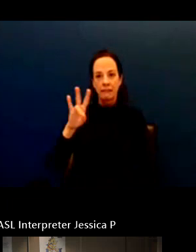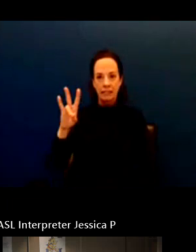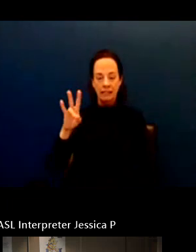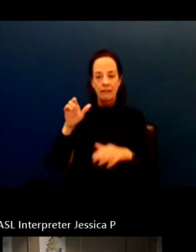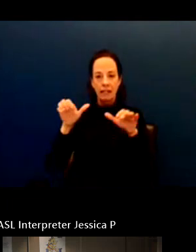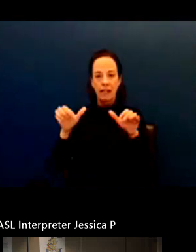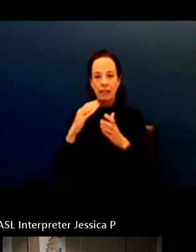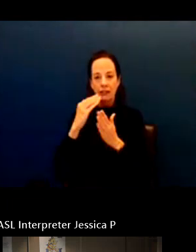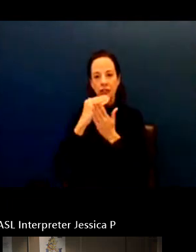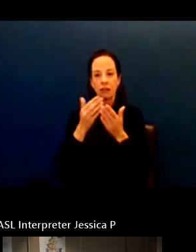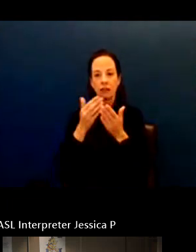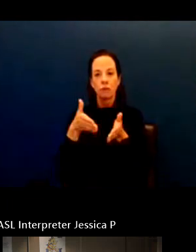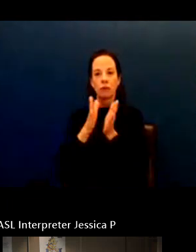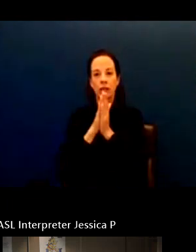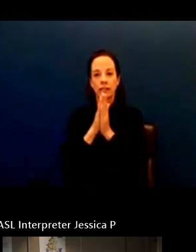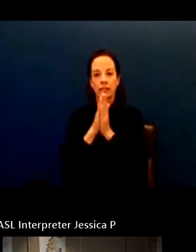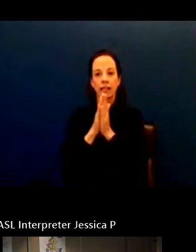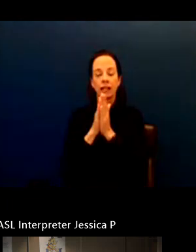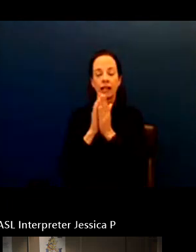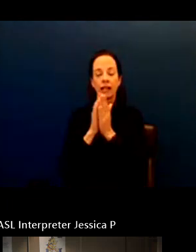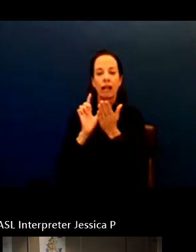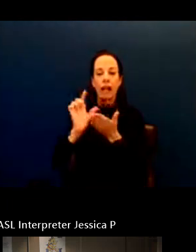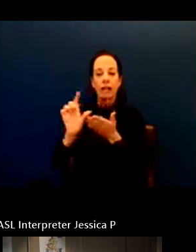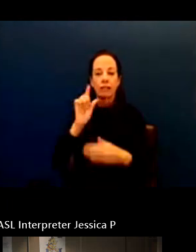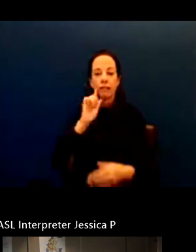an allocation of